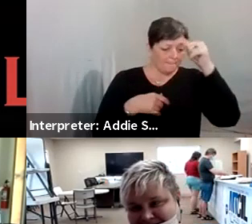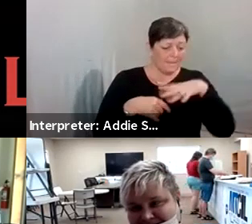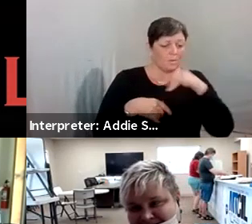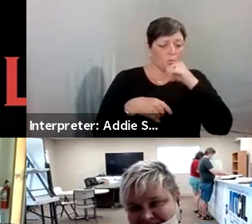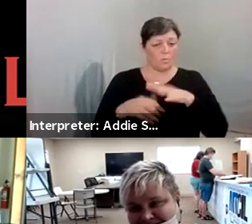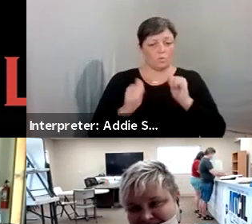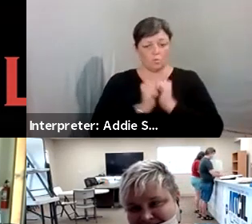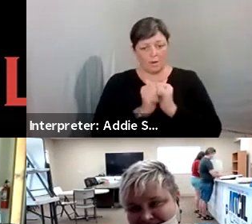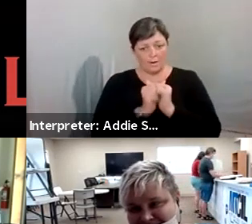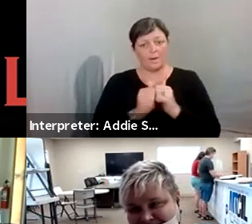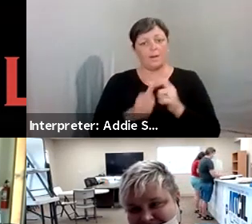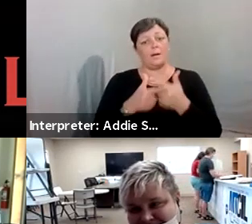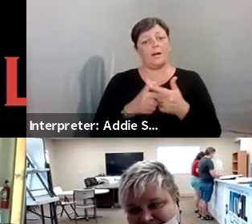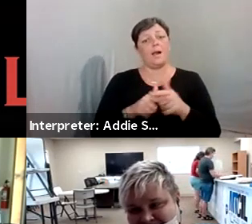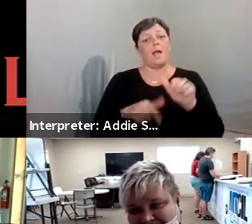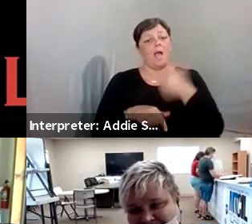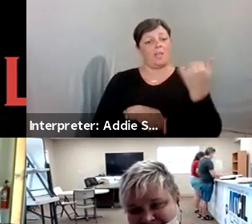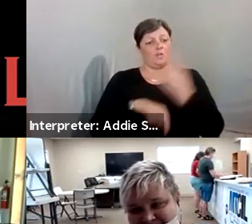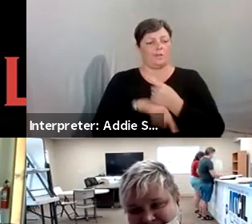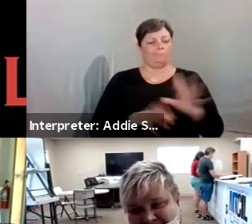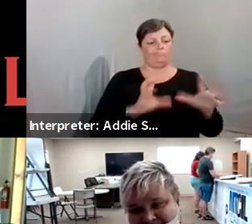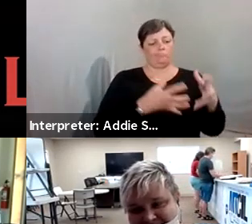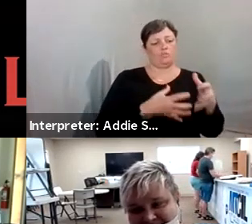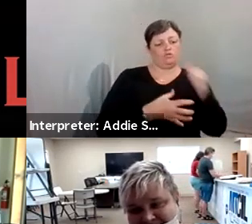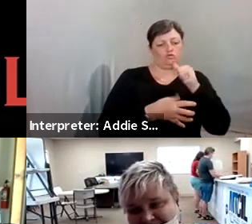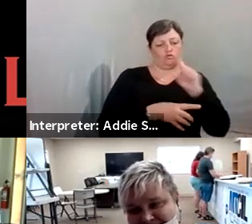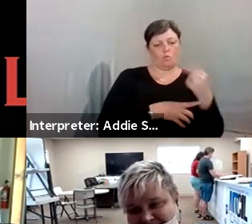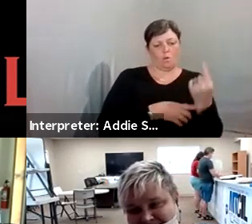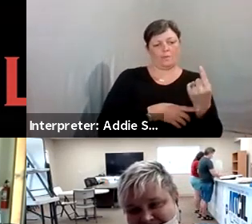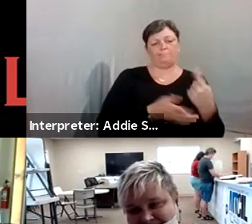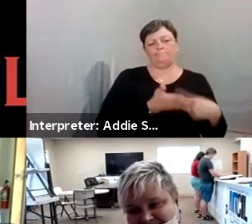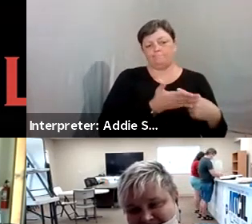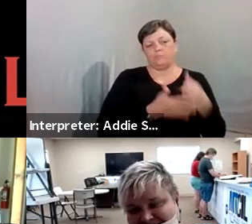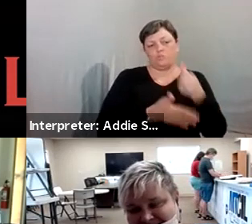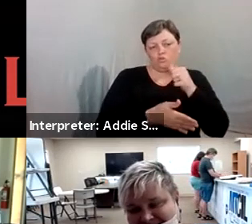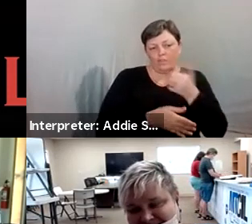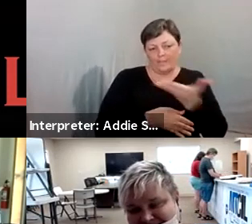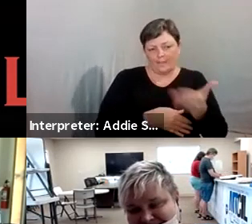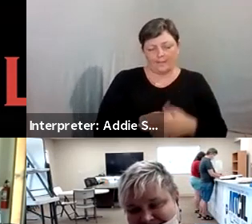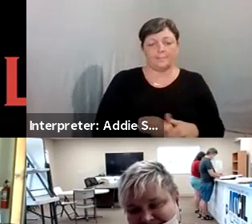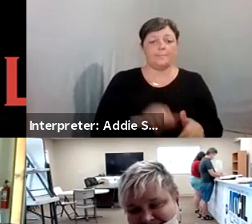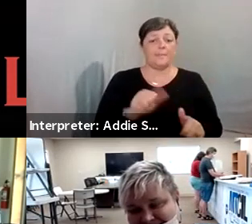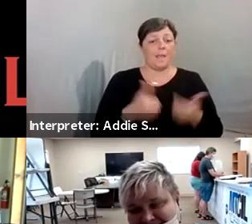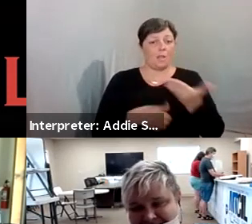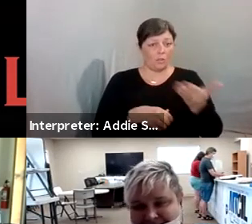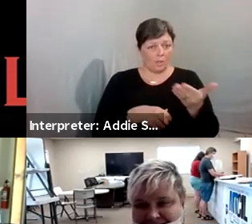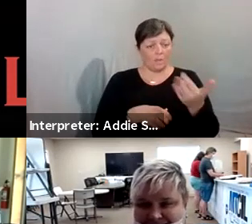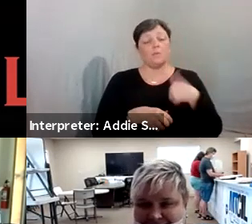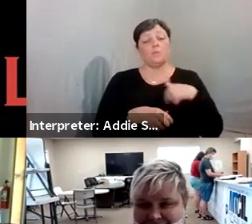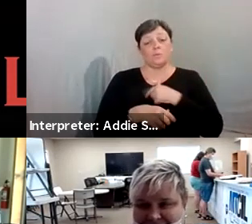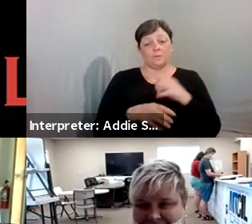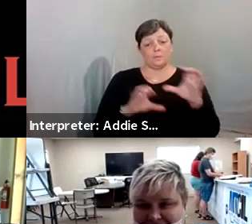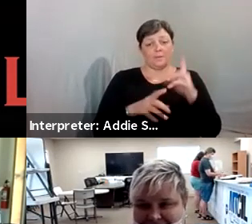together, and then on another day the girls meet separately and just talk girl things. Another thing that we did, and it was